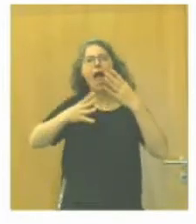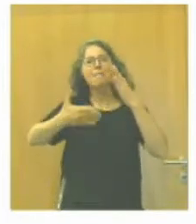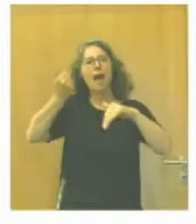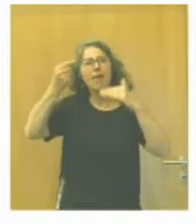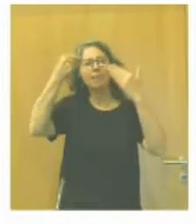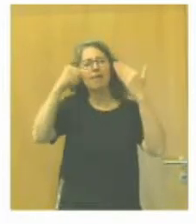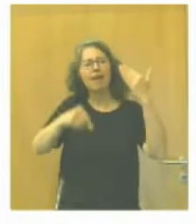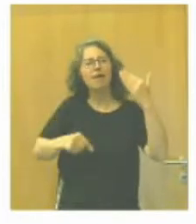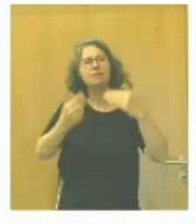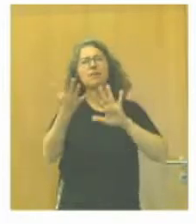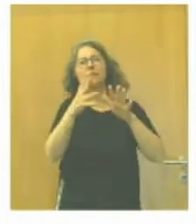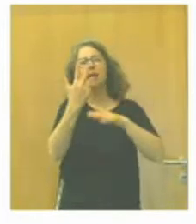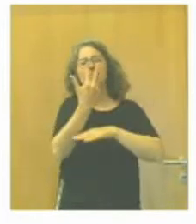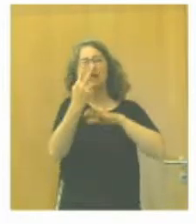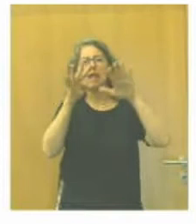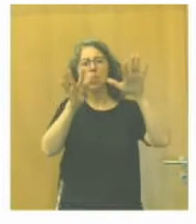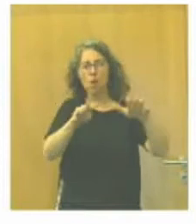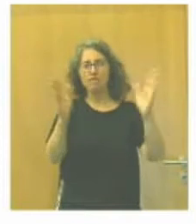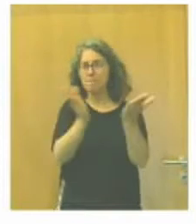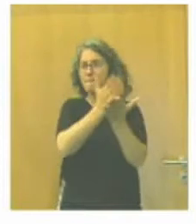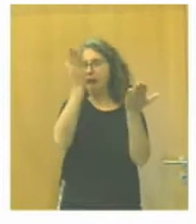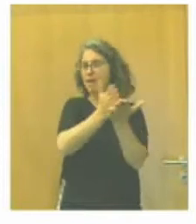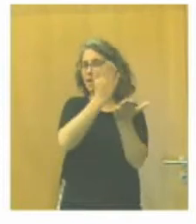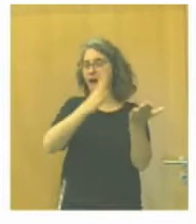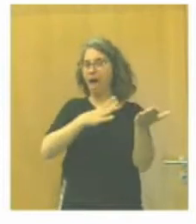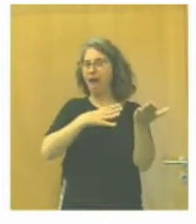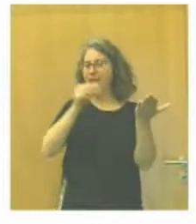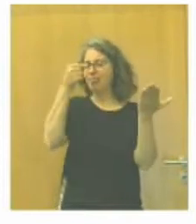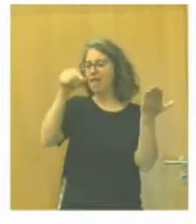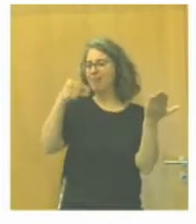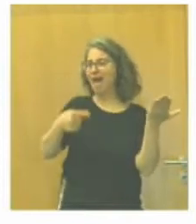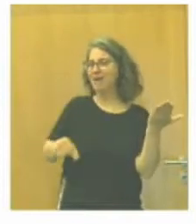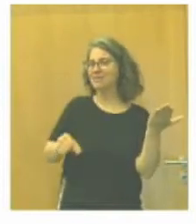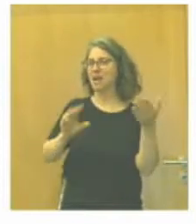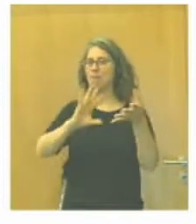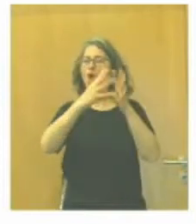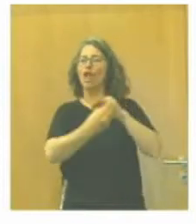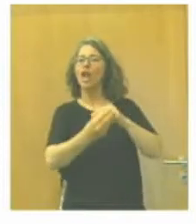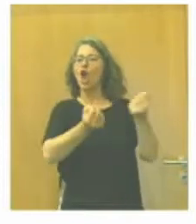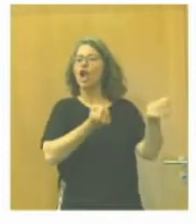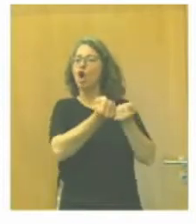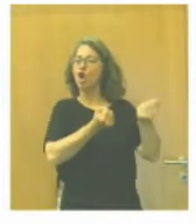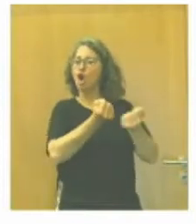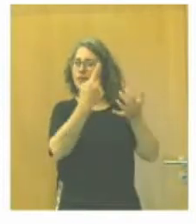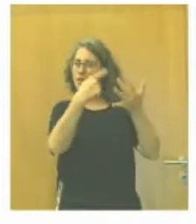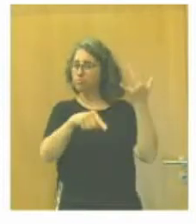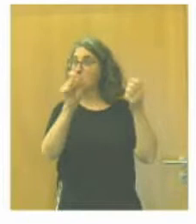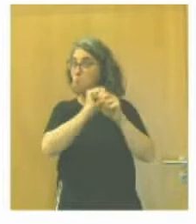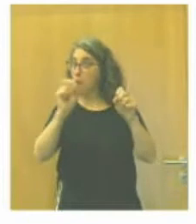of you who really want to get into the details of the economic modeling and so on. But we used evidence